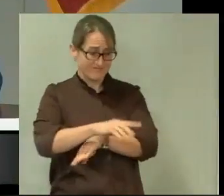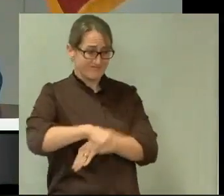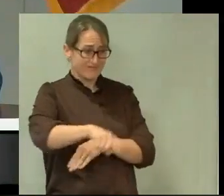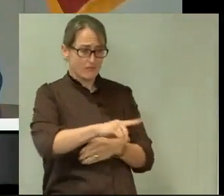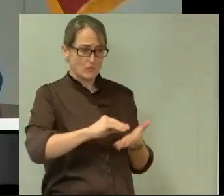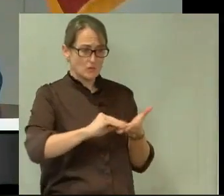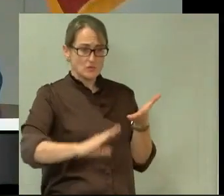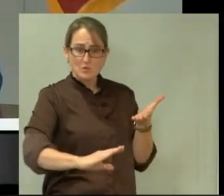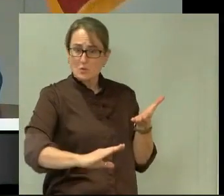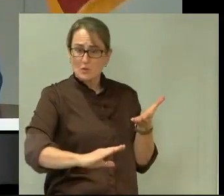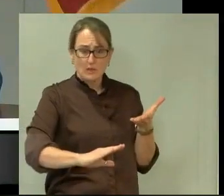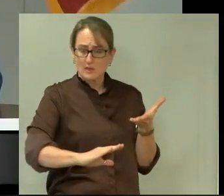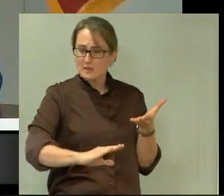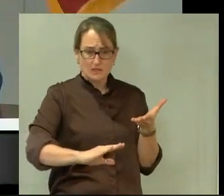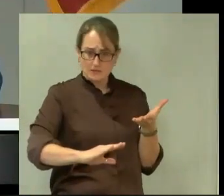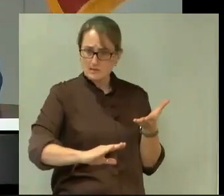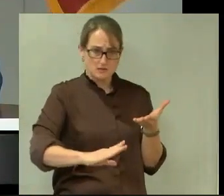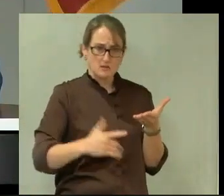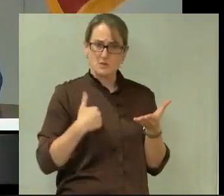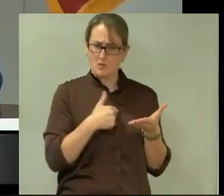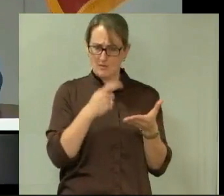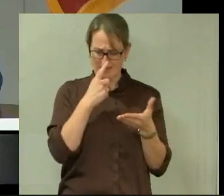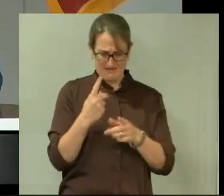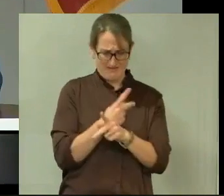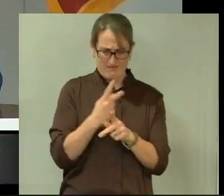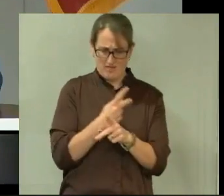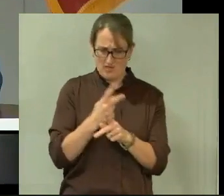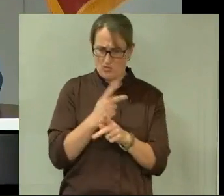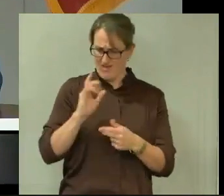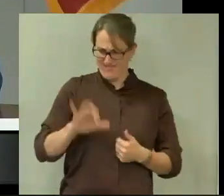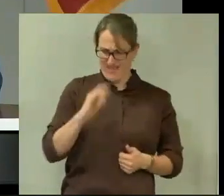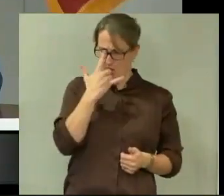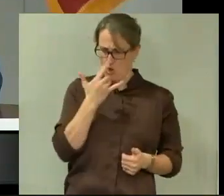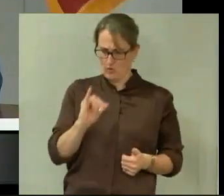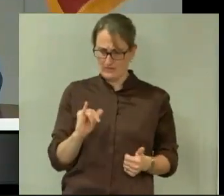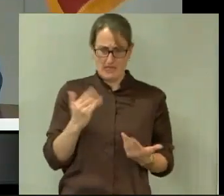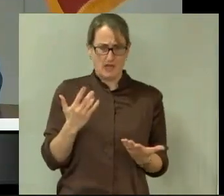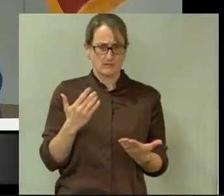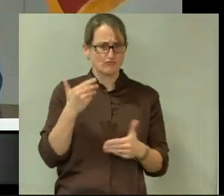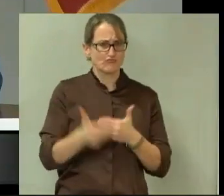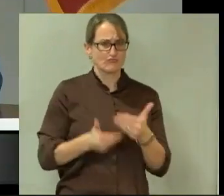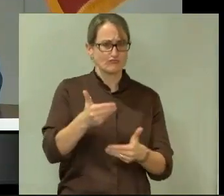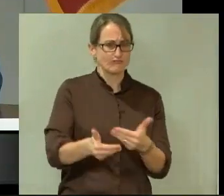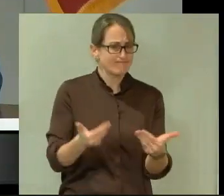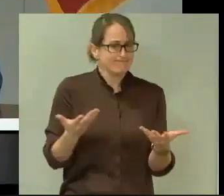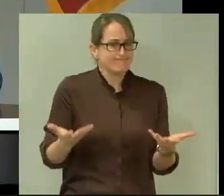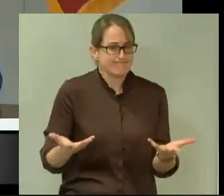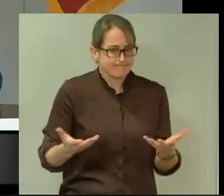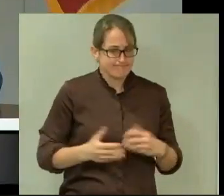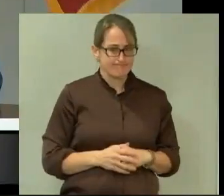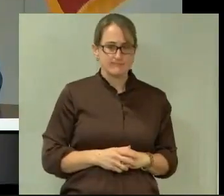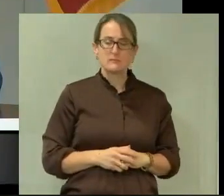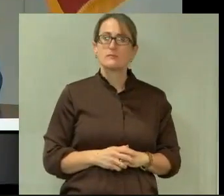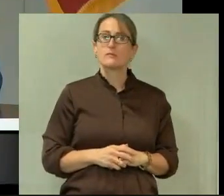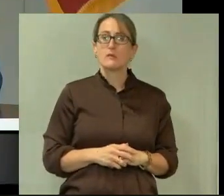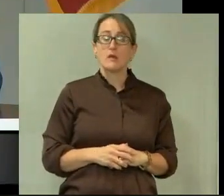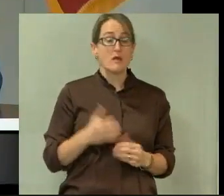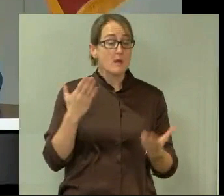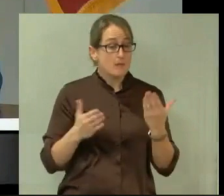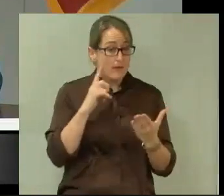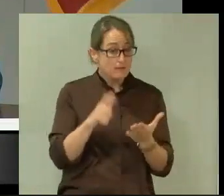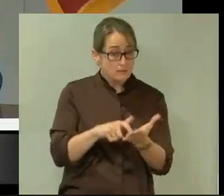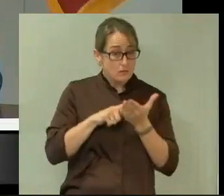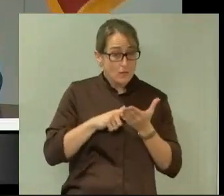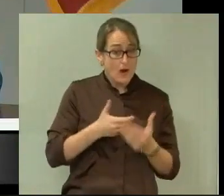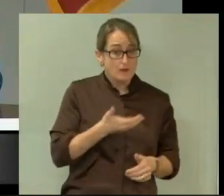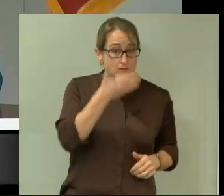if they're sick, so that we need to work out what that might look like. Of course, that there may be the need for face coverings